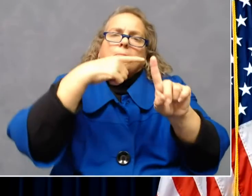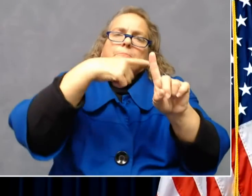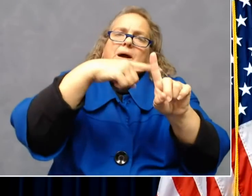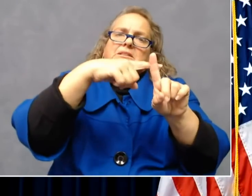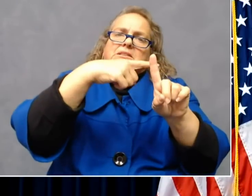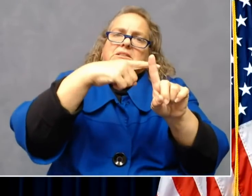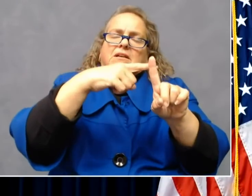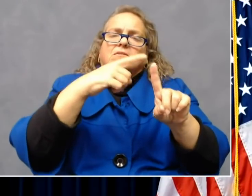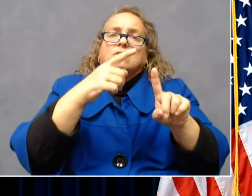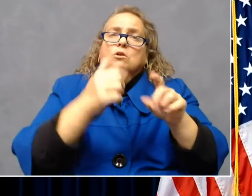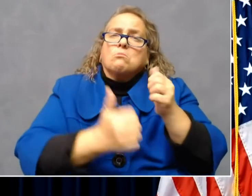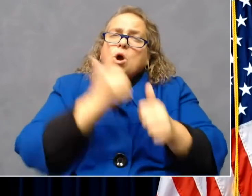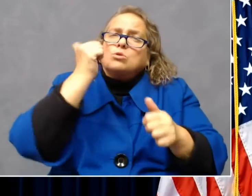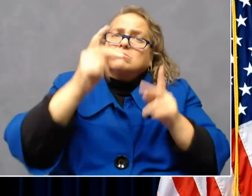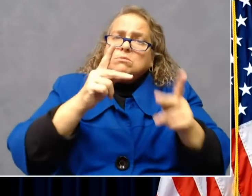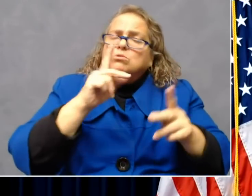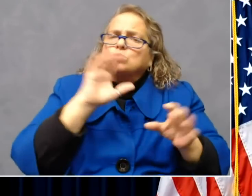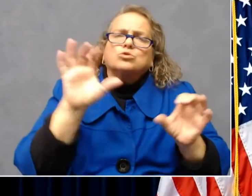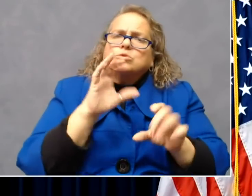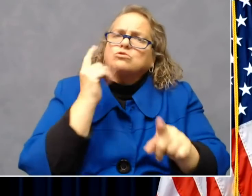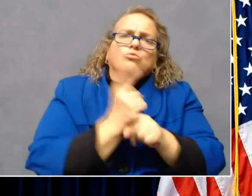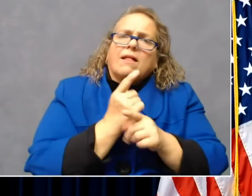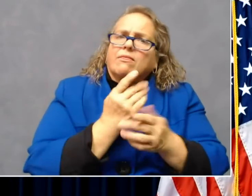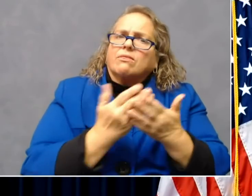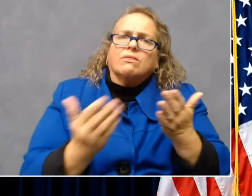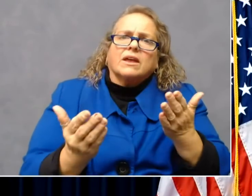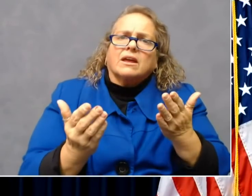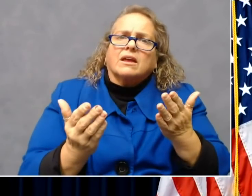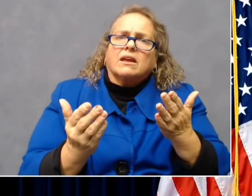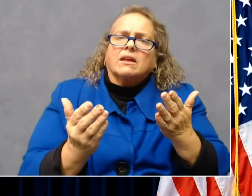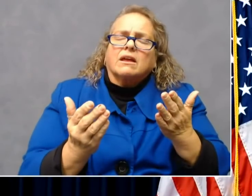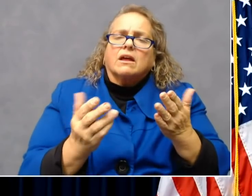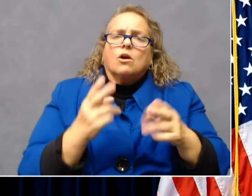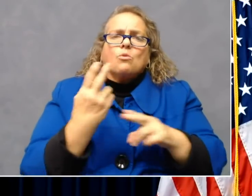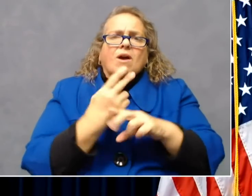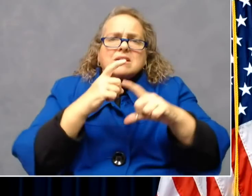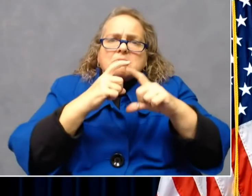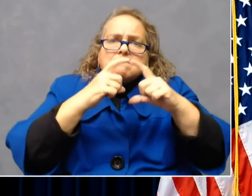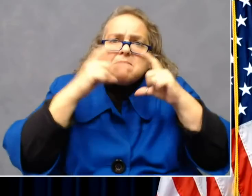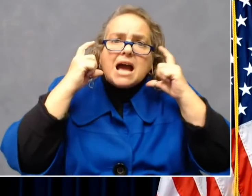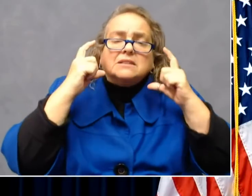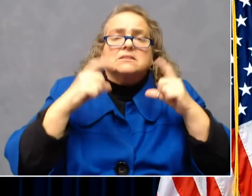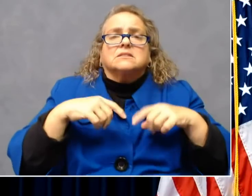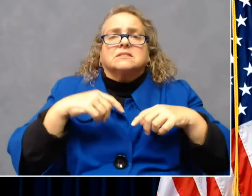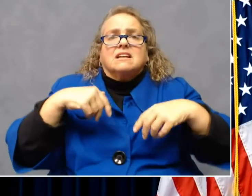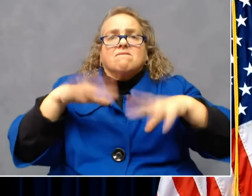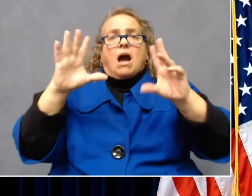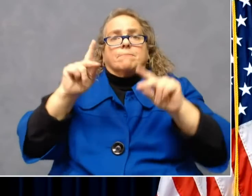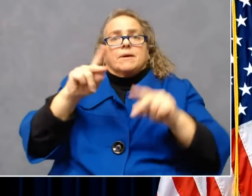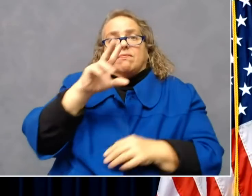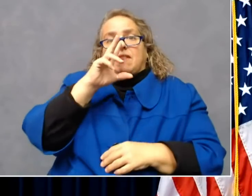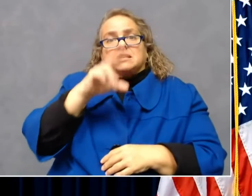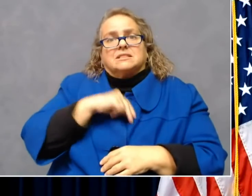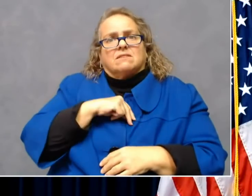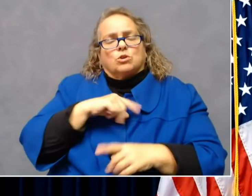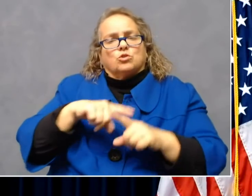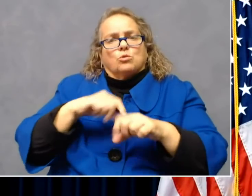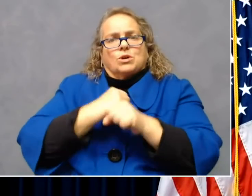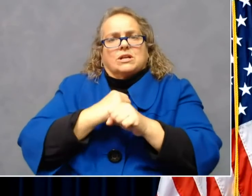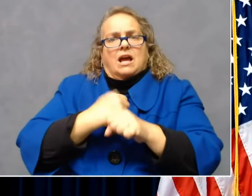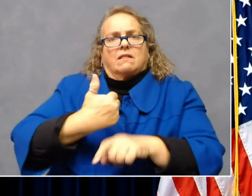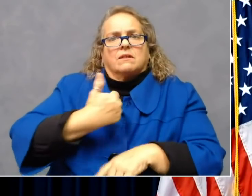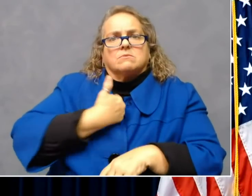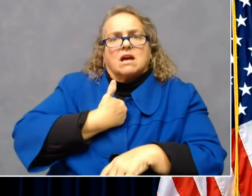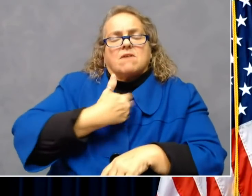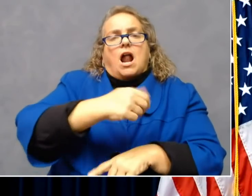masks, are doing uncomfortable things, are giving up Thanksgiving, all to protect themselves and those around you.